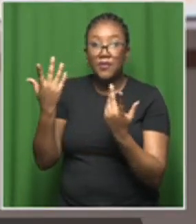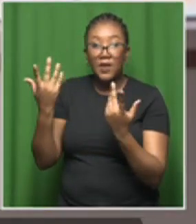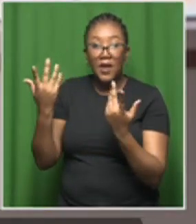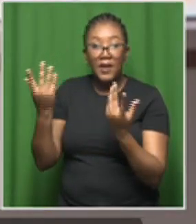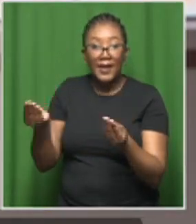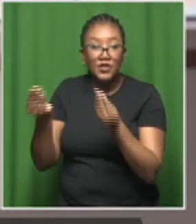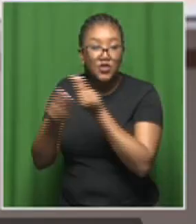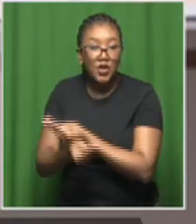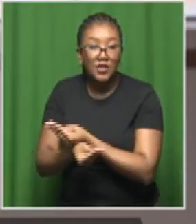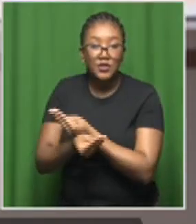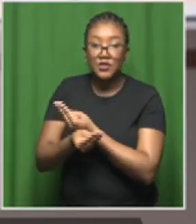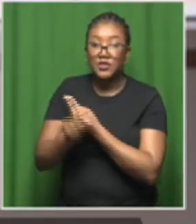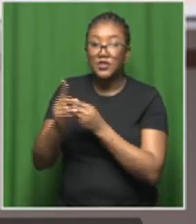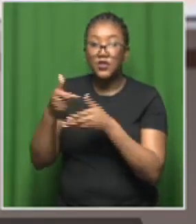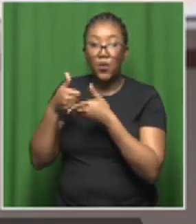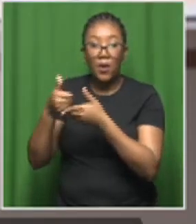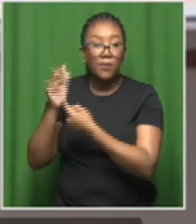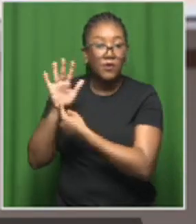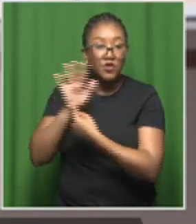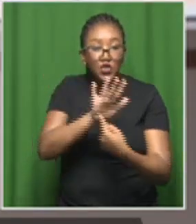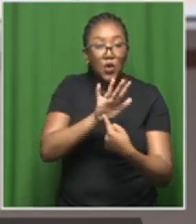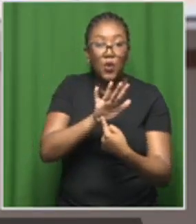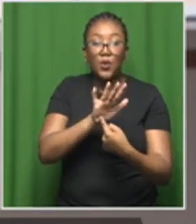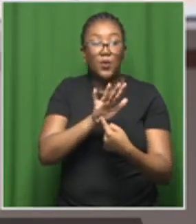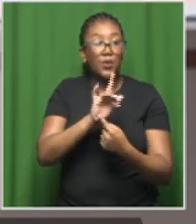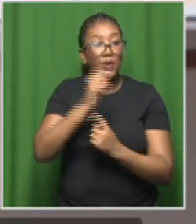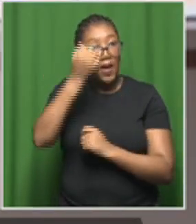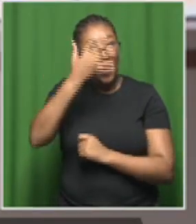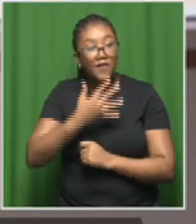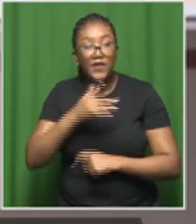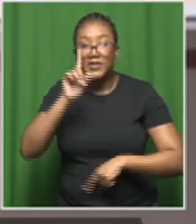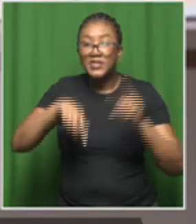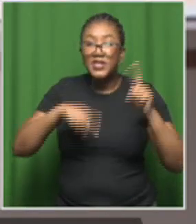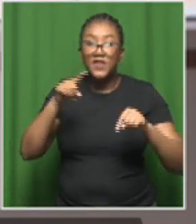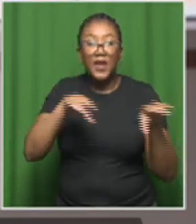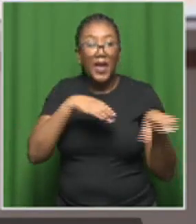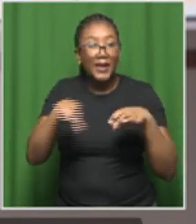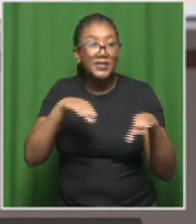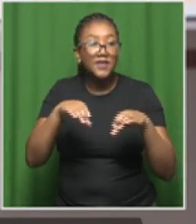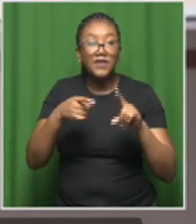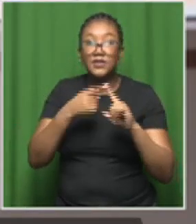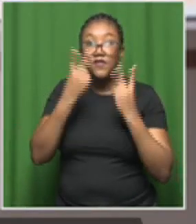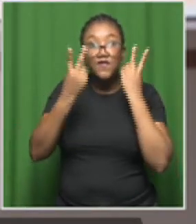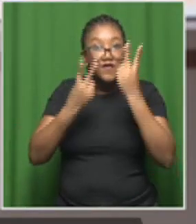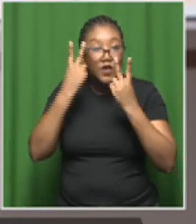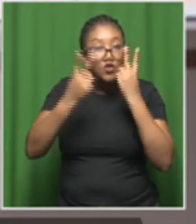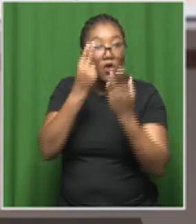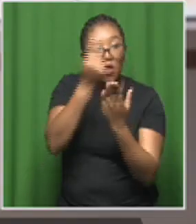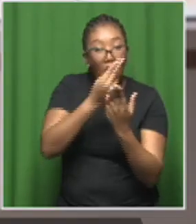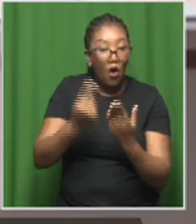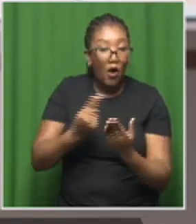profiling Africa on global stages. And they do different kinds of activities, of which visual arts is one of them.